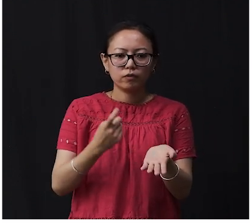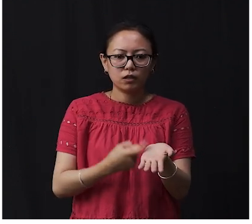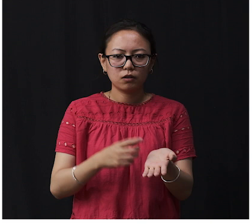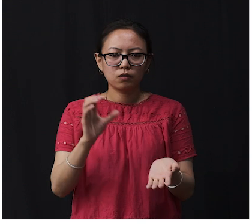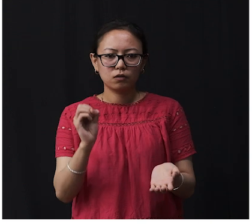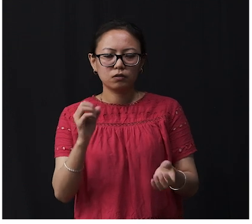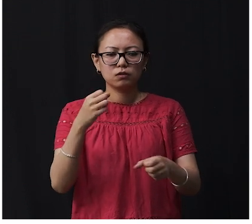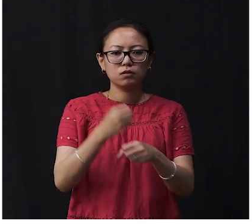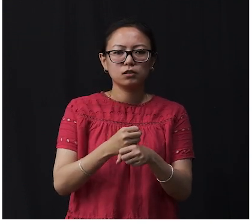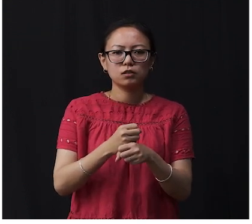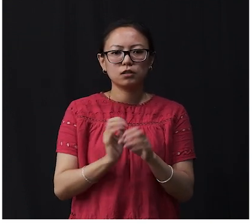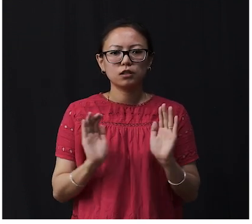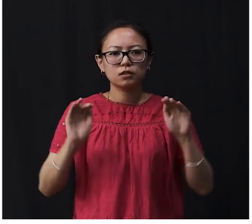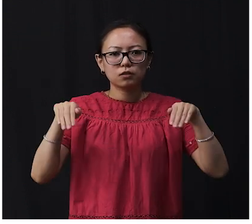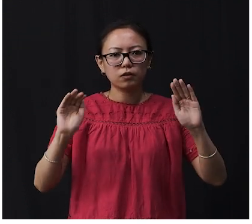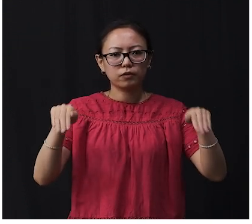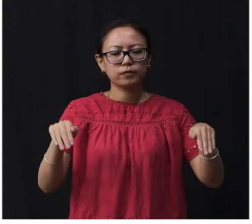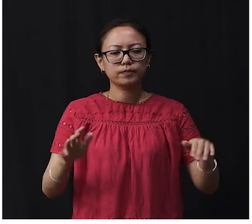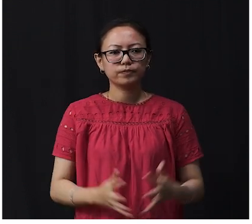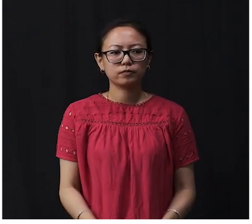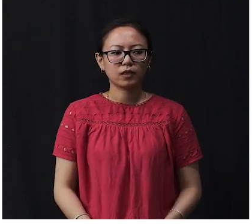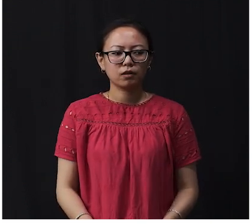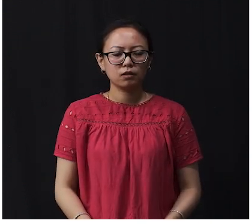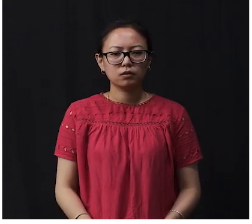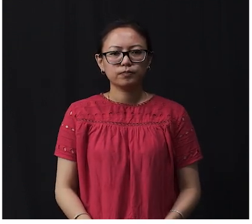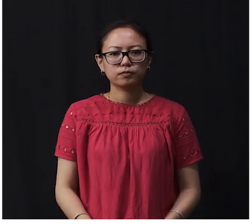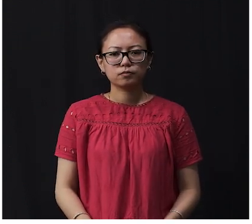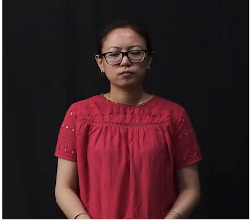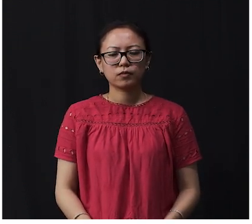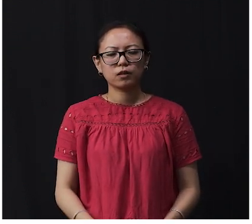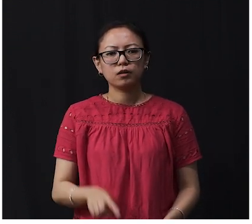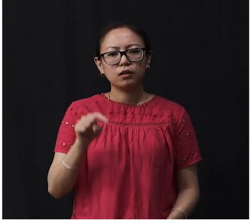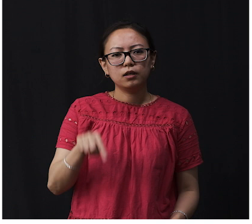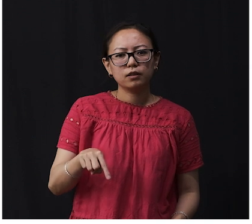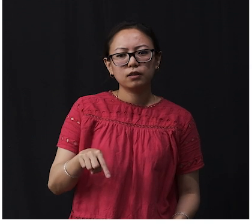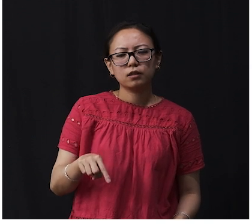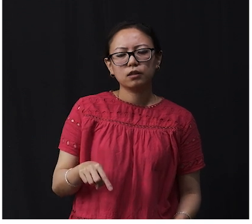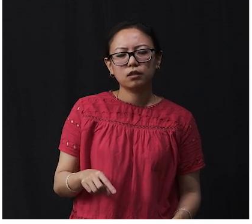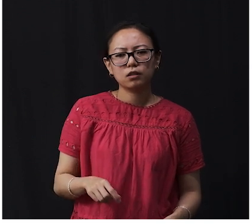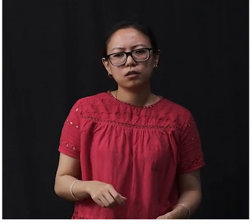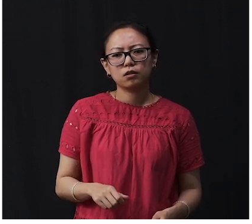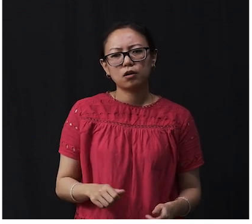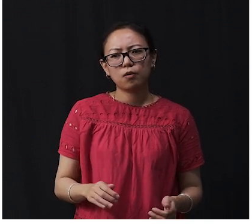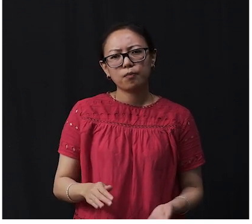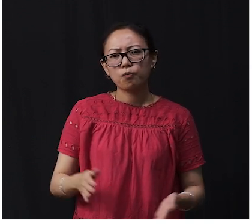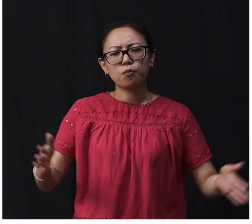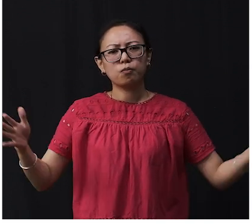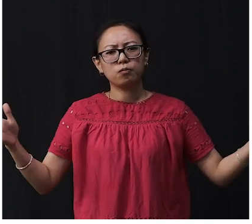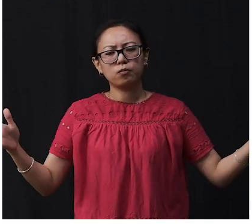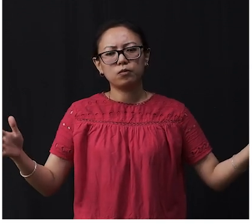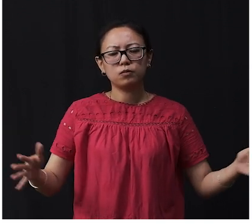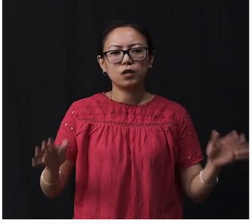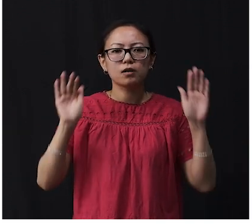F-R-O-G, frog. Okay, now can you all make a list of more animals and note it down in